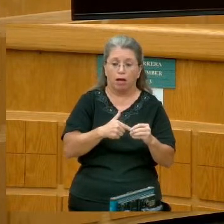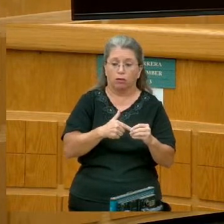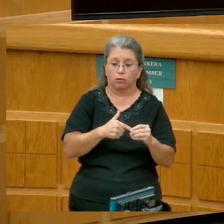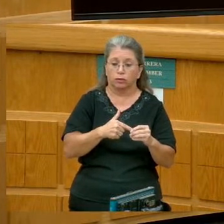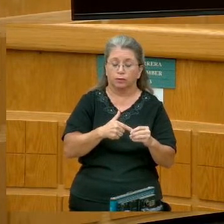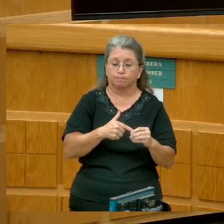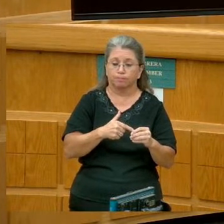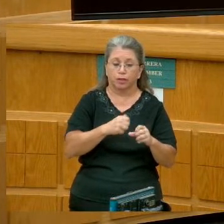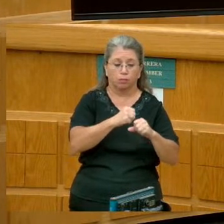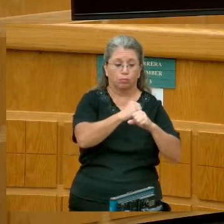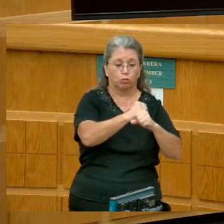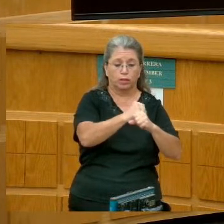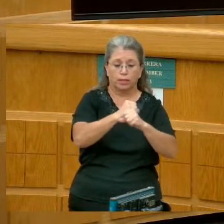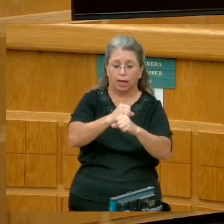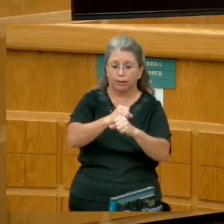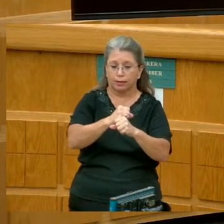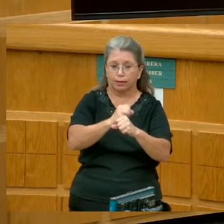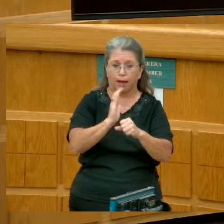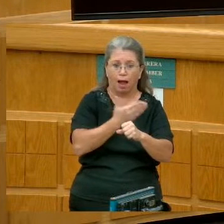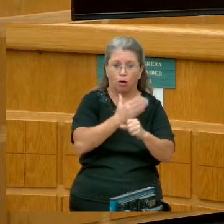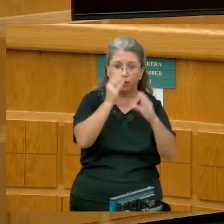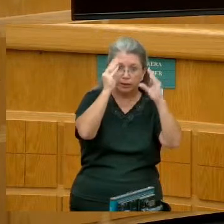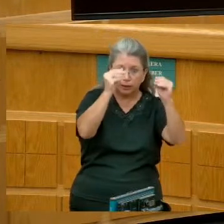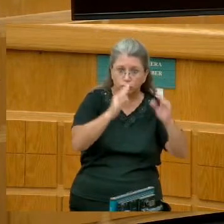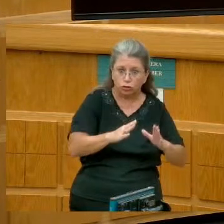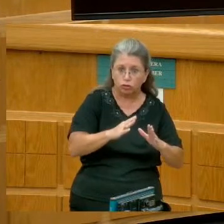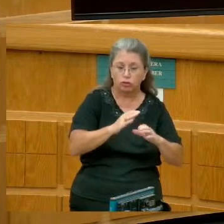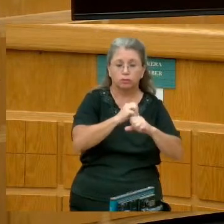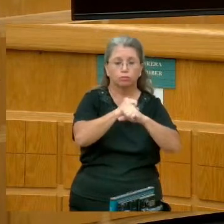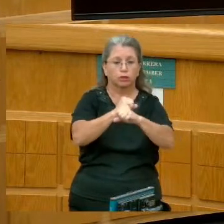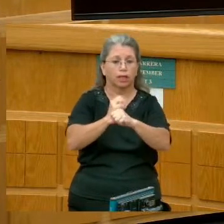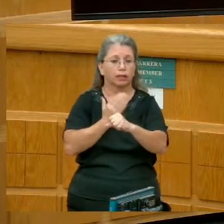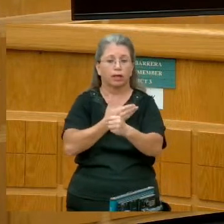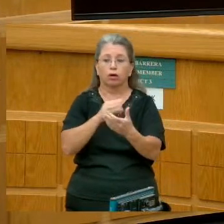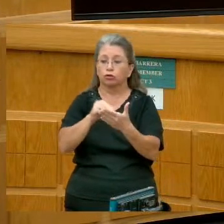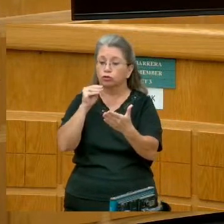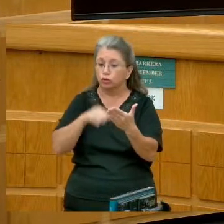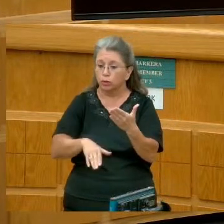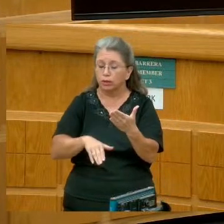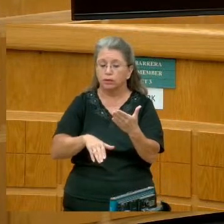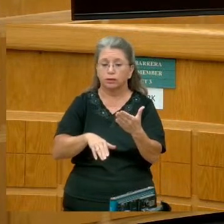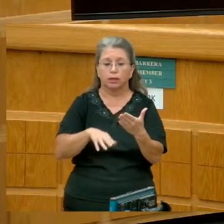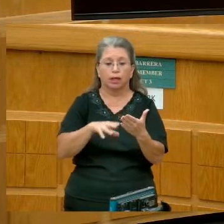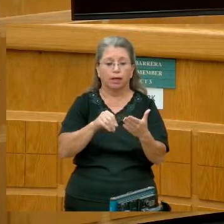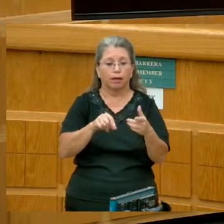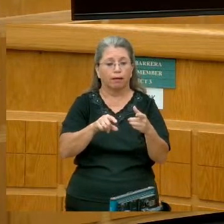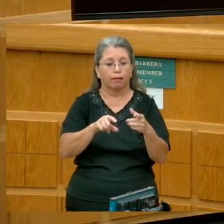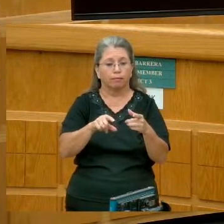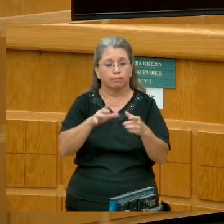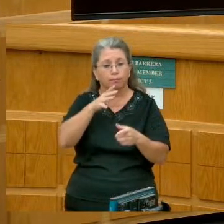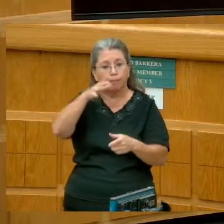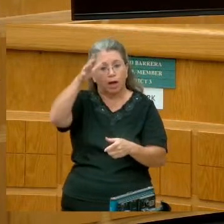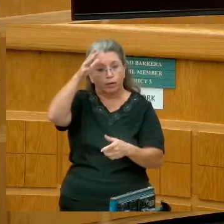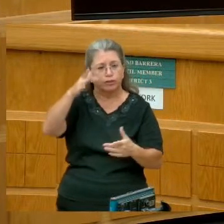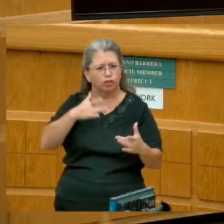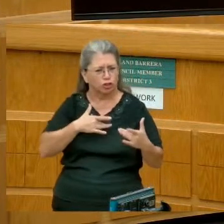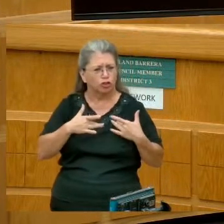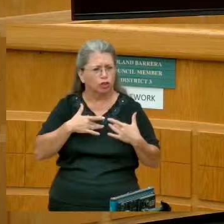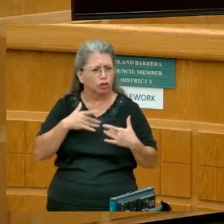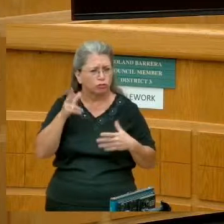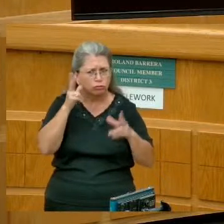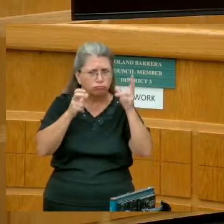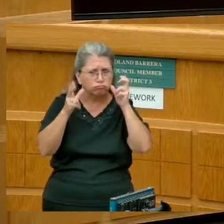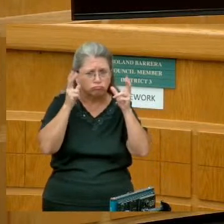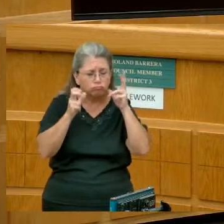the interest of the teachers and the students and also the concerns of the parents. And so we're going to try to put together